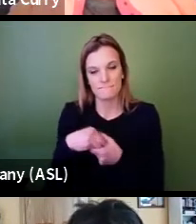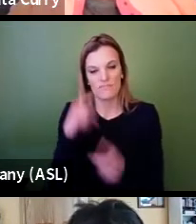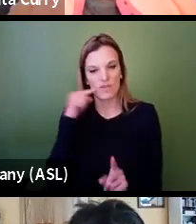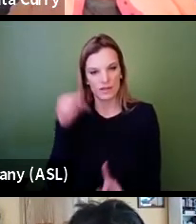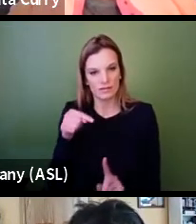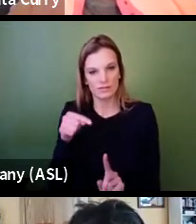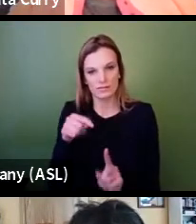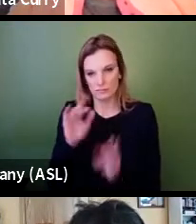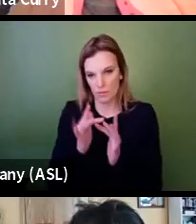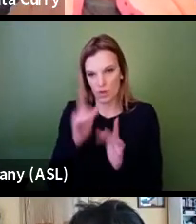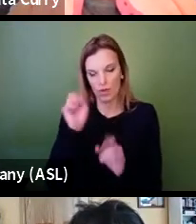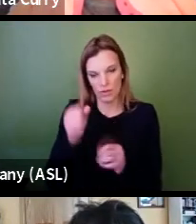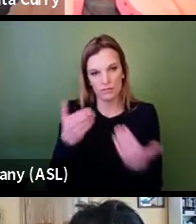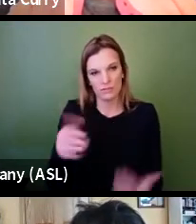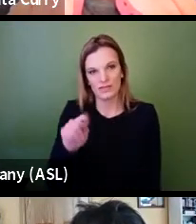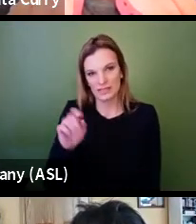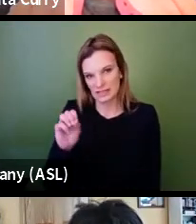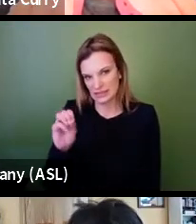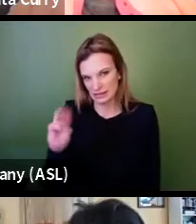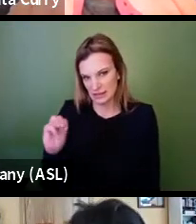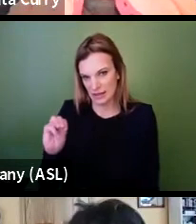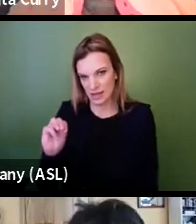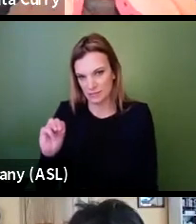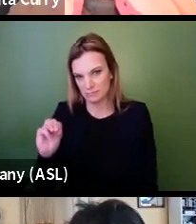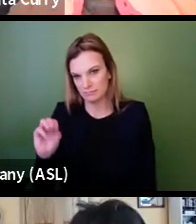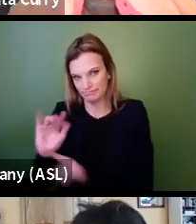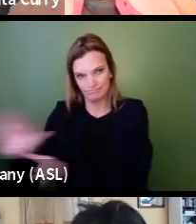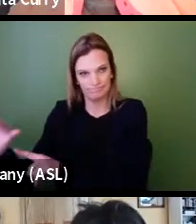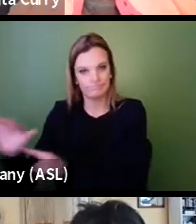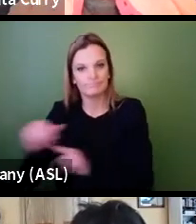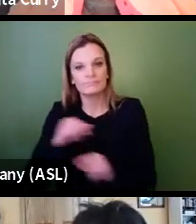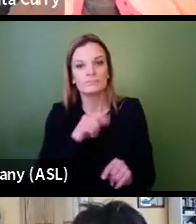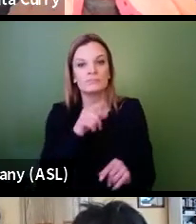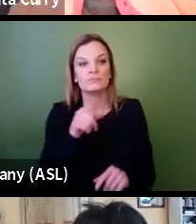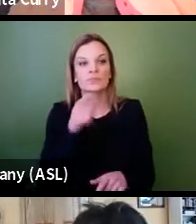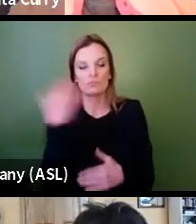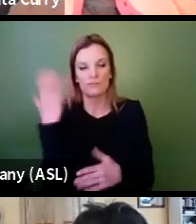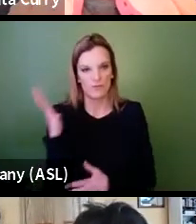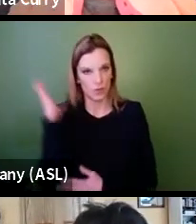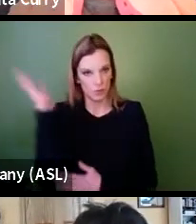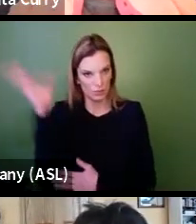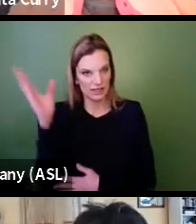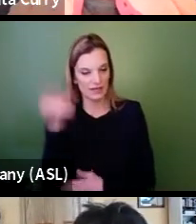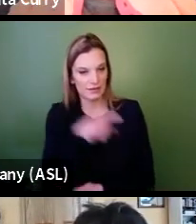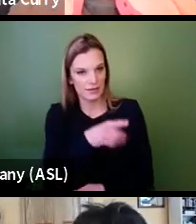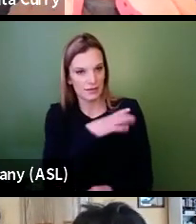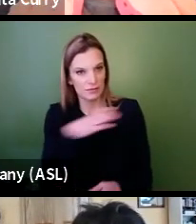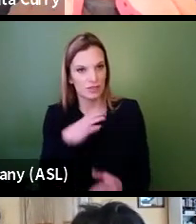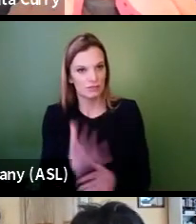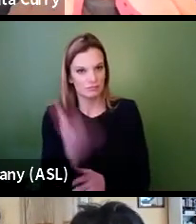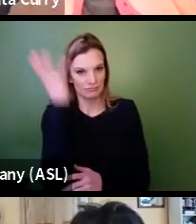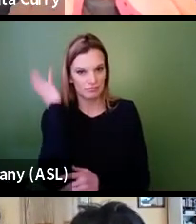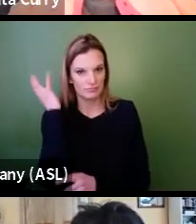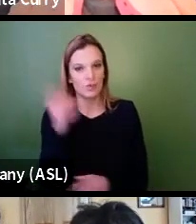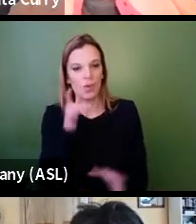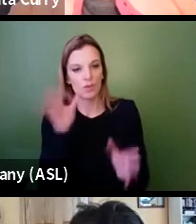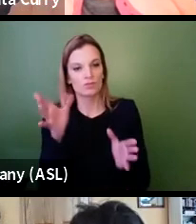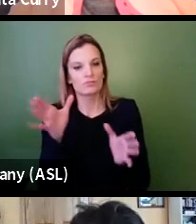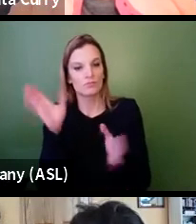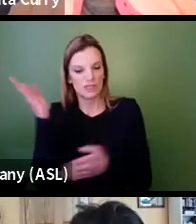But this is Tom Ivacco, who has presented to the commission in the past, and he will be presenting with his group